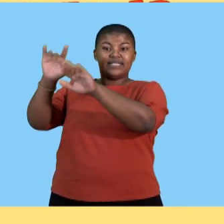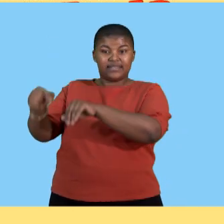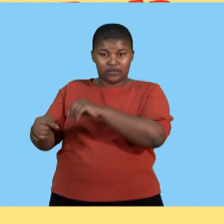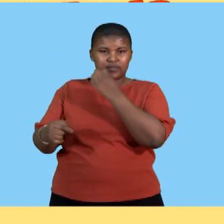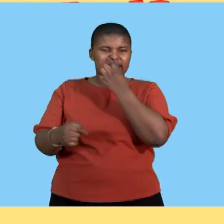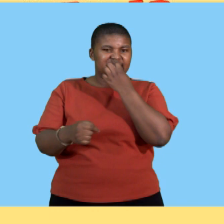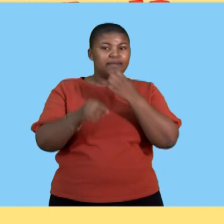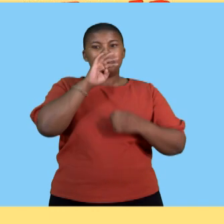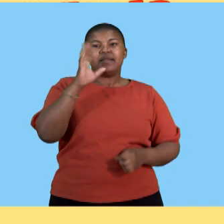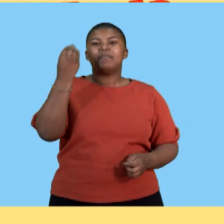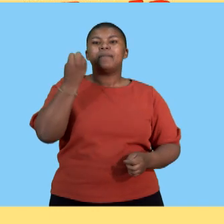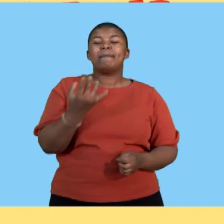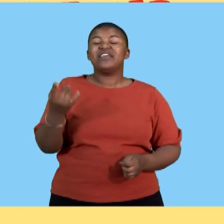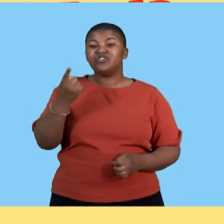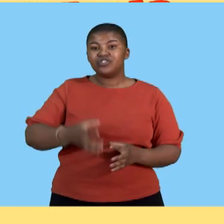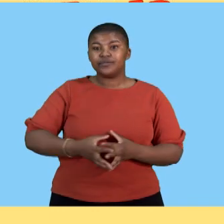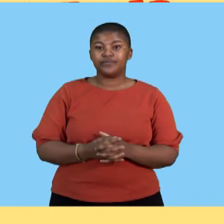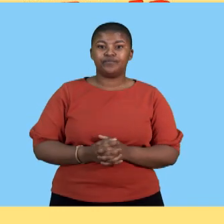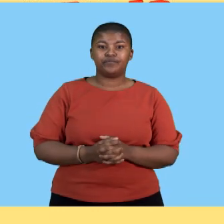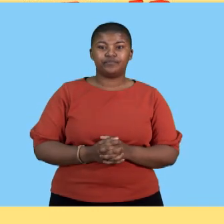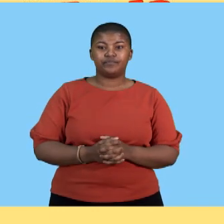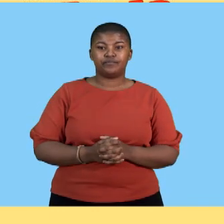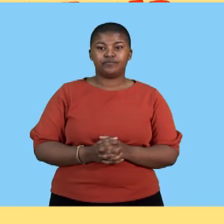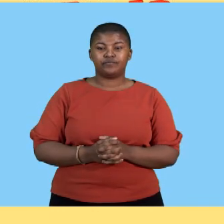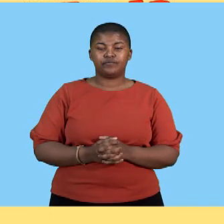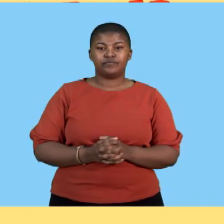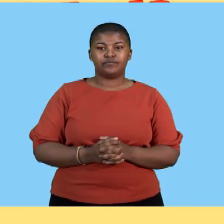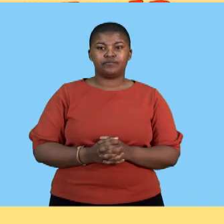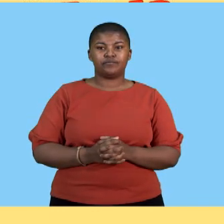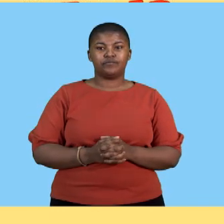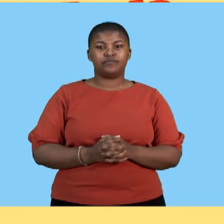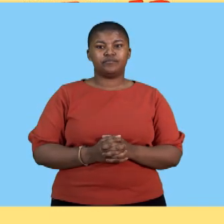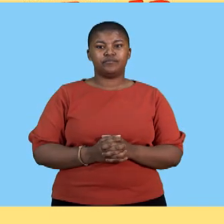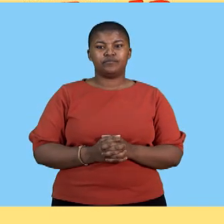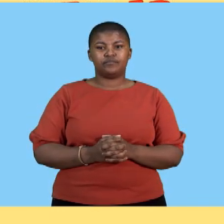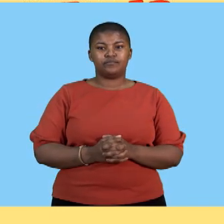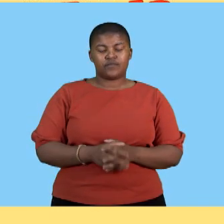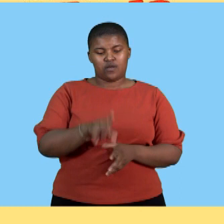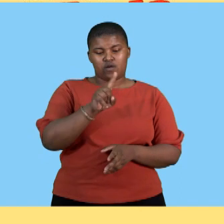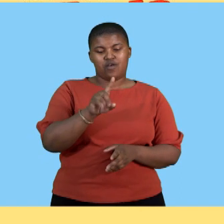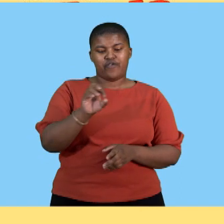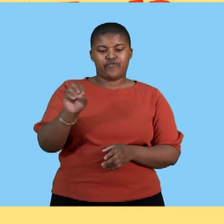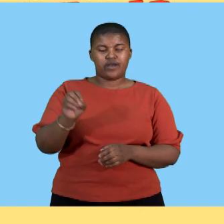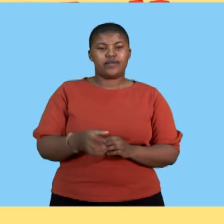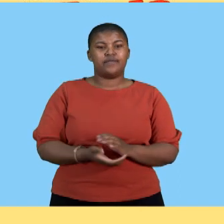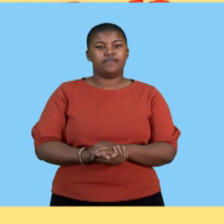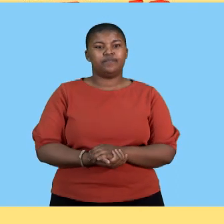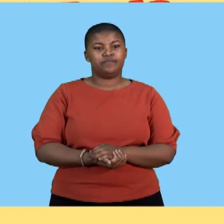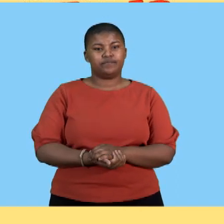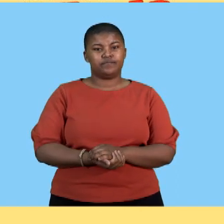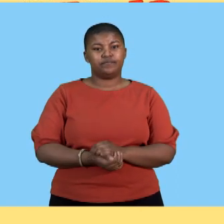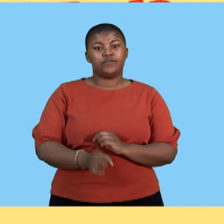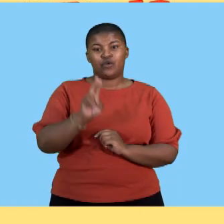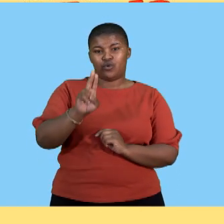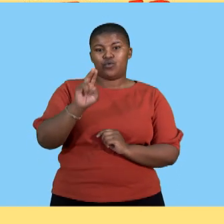that will then give me, if I say 1% of that, that will give me 100.